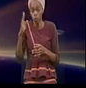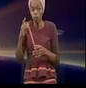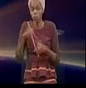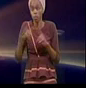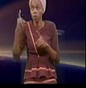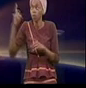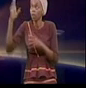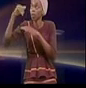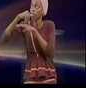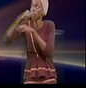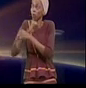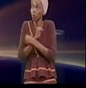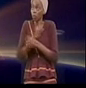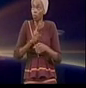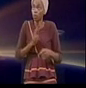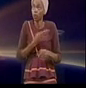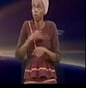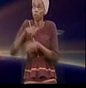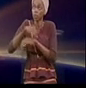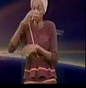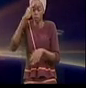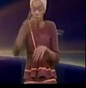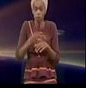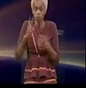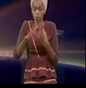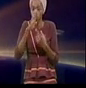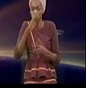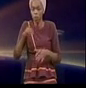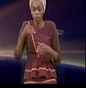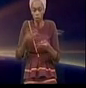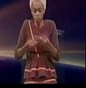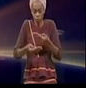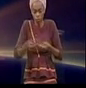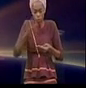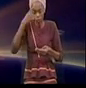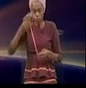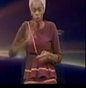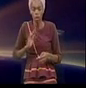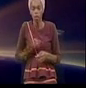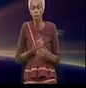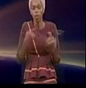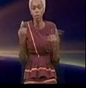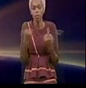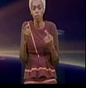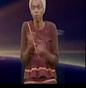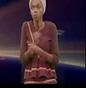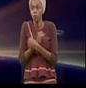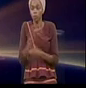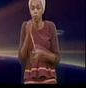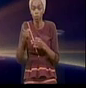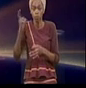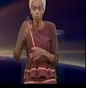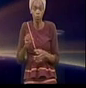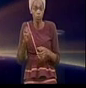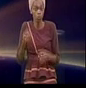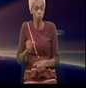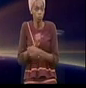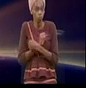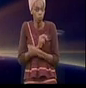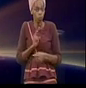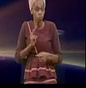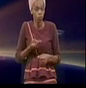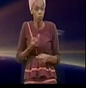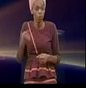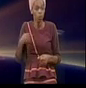loved us and sent his Son to be the propitiation for our sins. Beloved, if God so loved us,